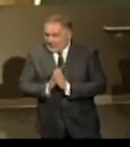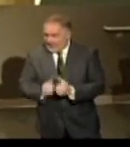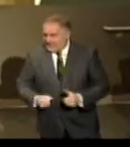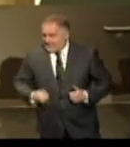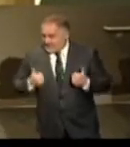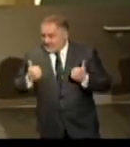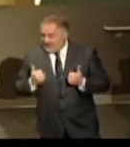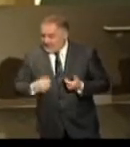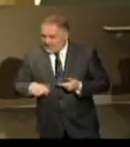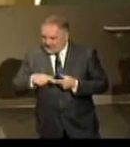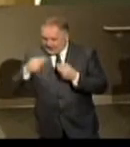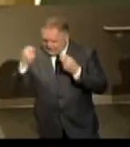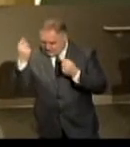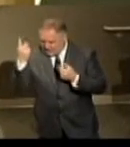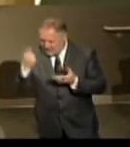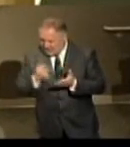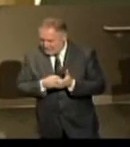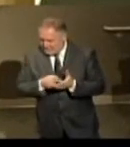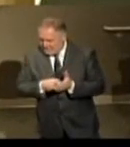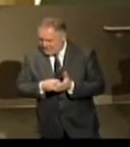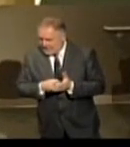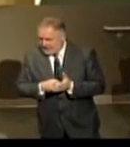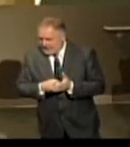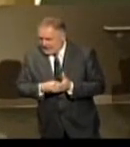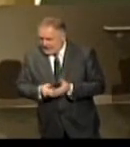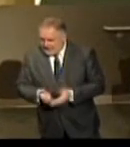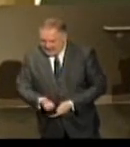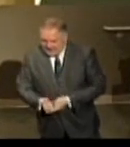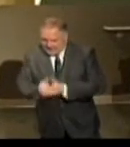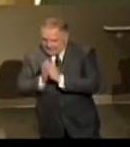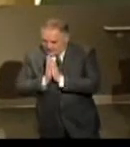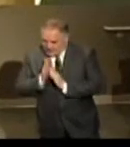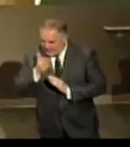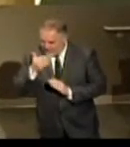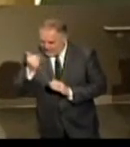this for myself, it helped me to pray better. It helped me to look at God better. It